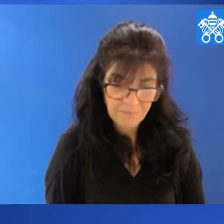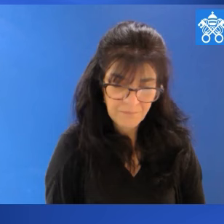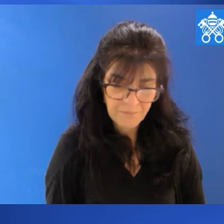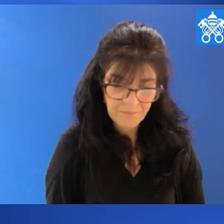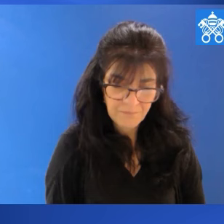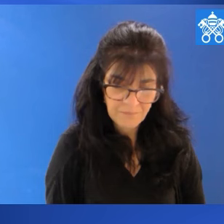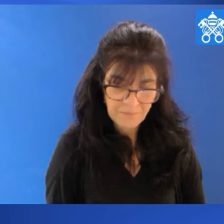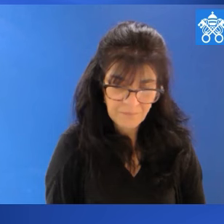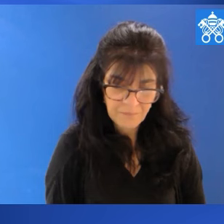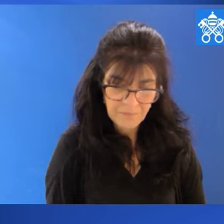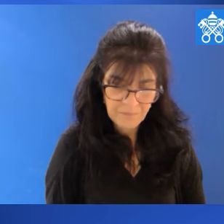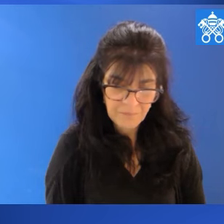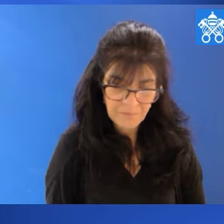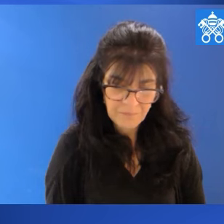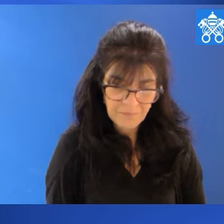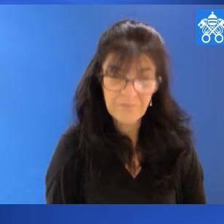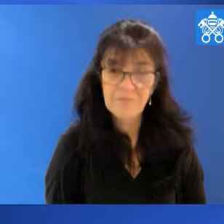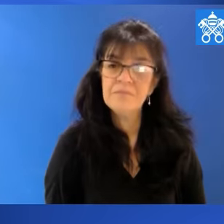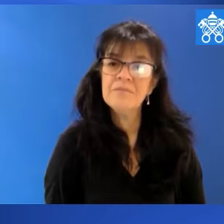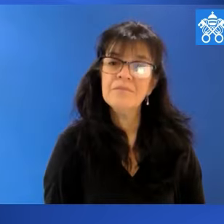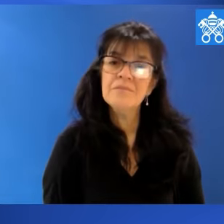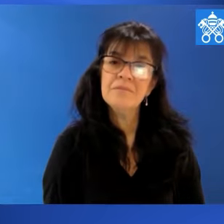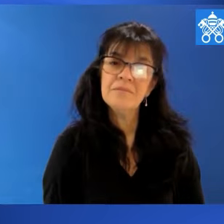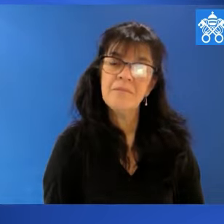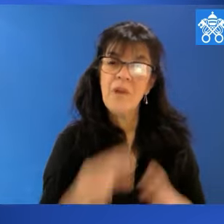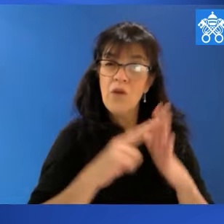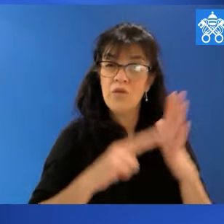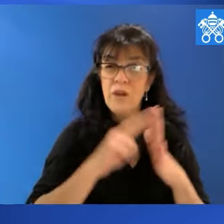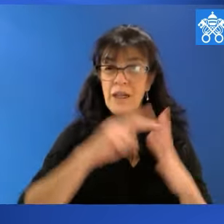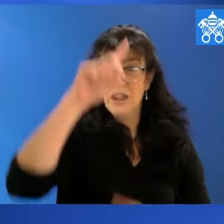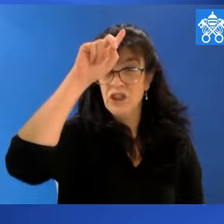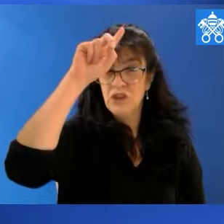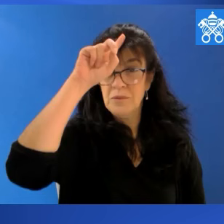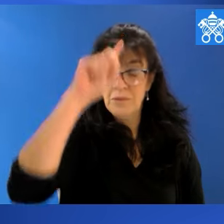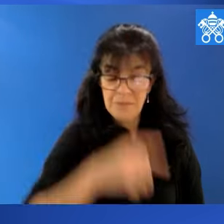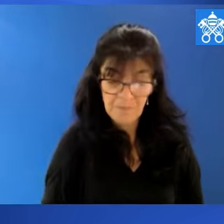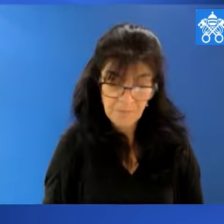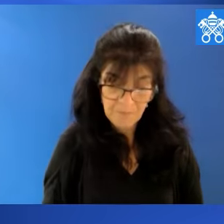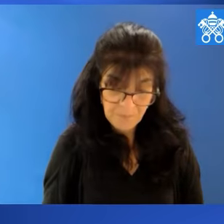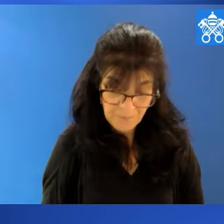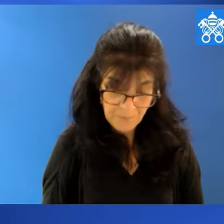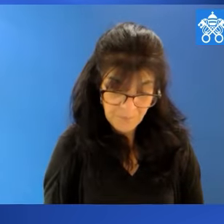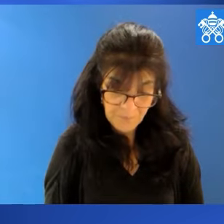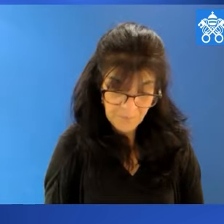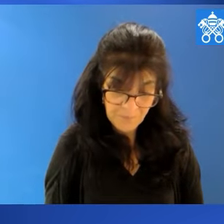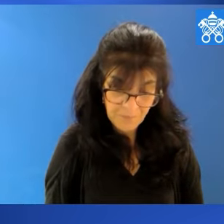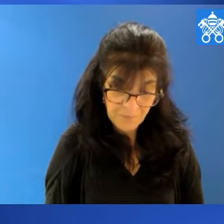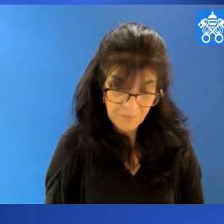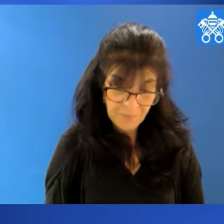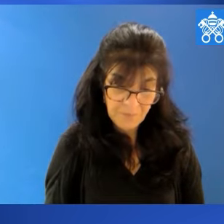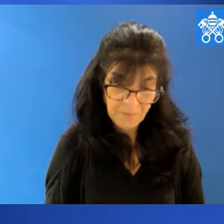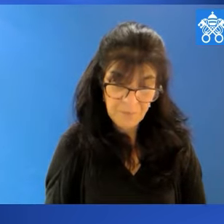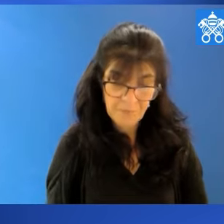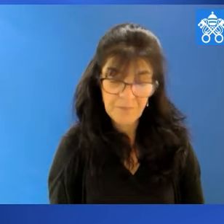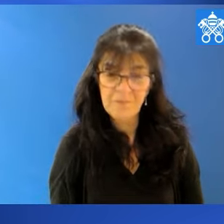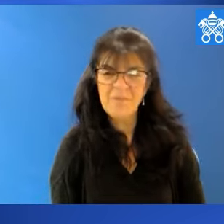Lesung aus dem Buch der Psalmen. Dankt dem Herrn, denn er ist gut, denn seine Huld währt ewig.